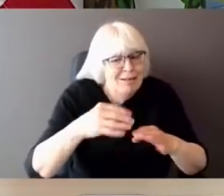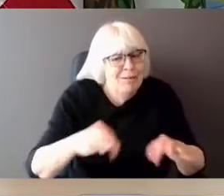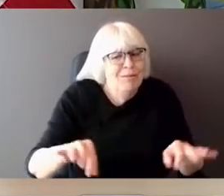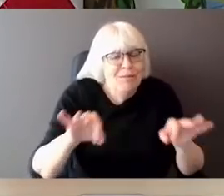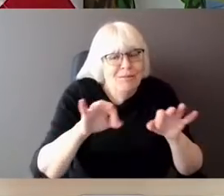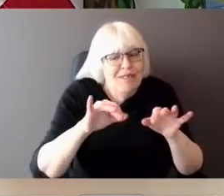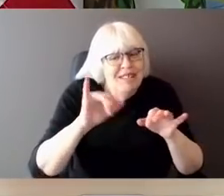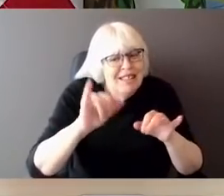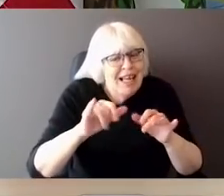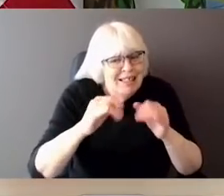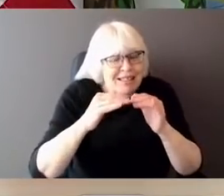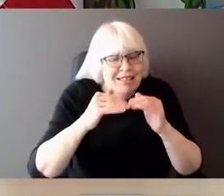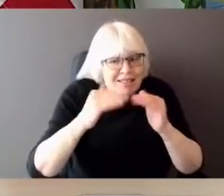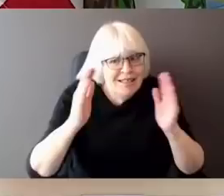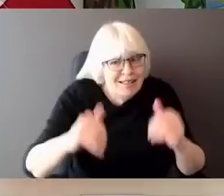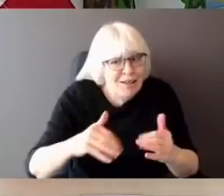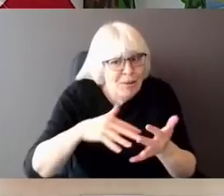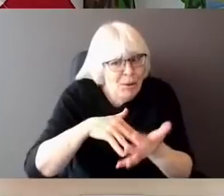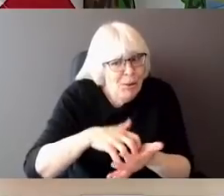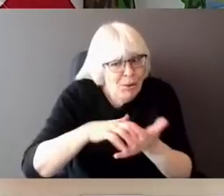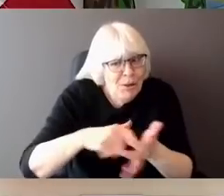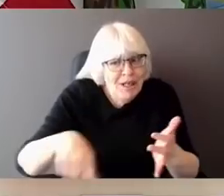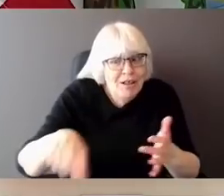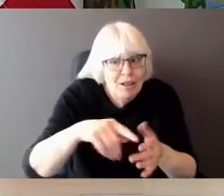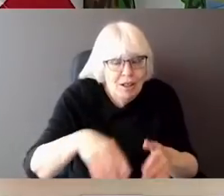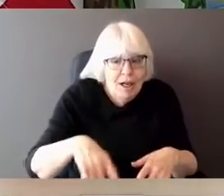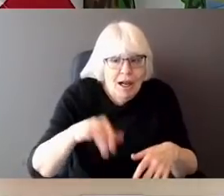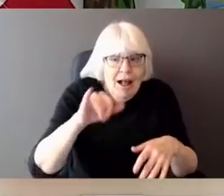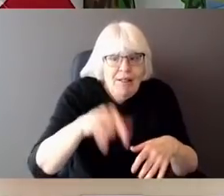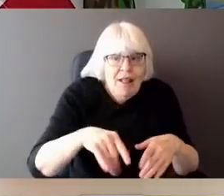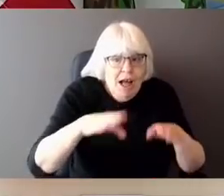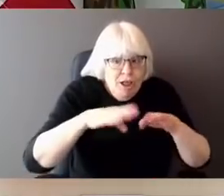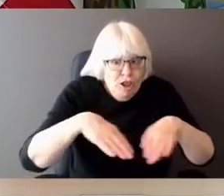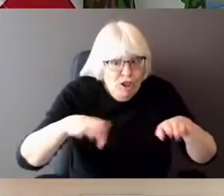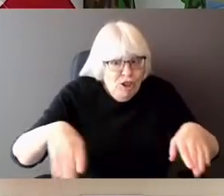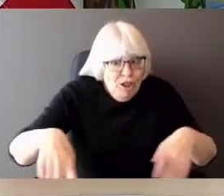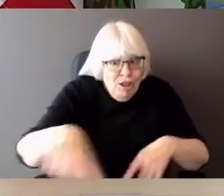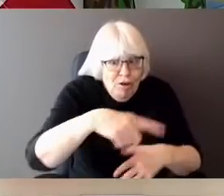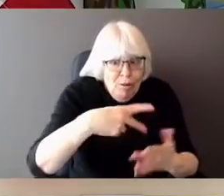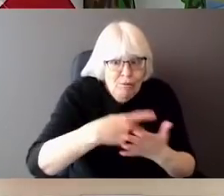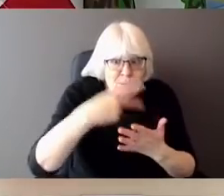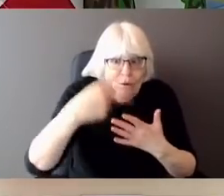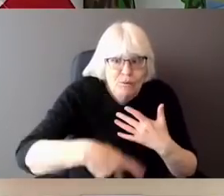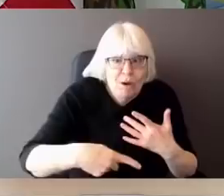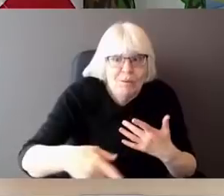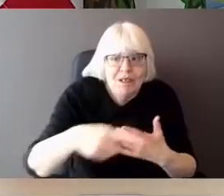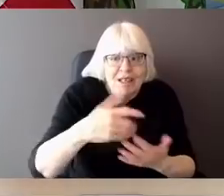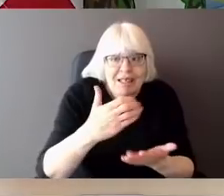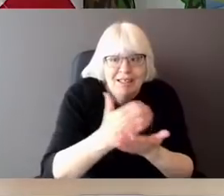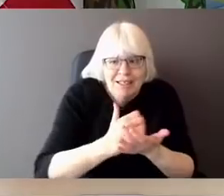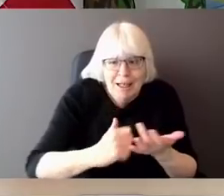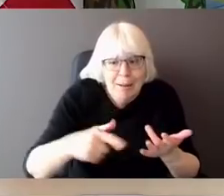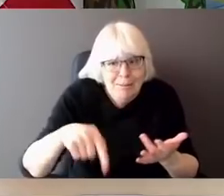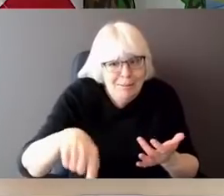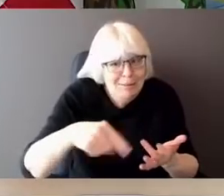even in our childhood program, for those who are at high risk